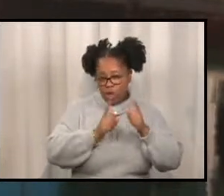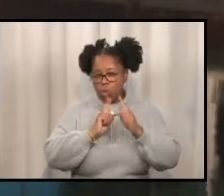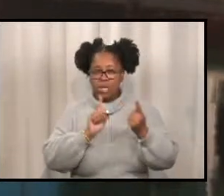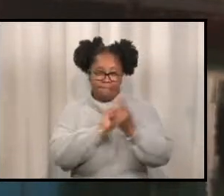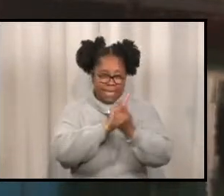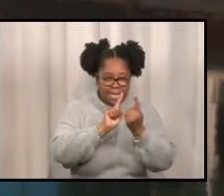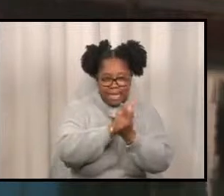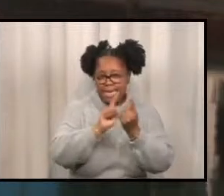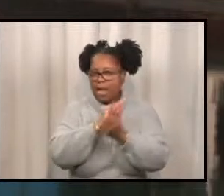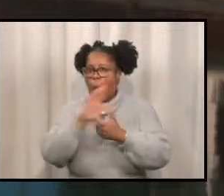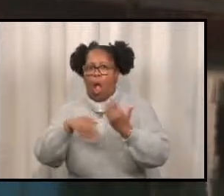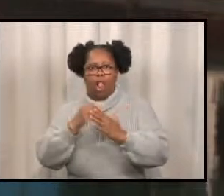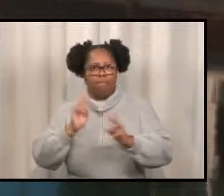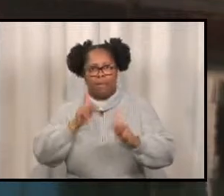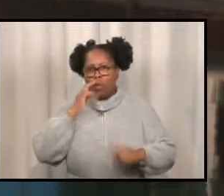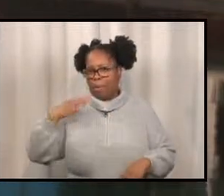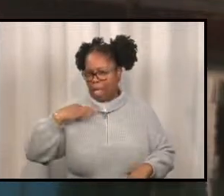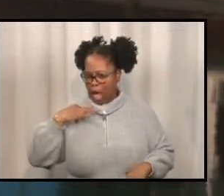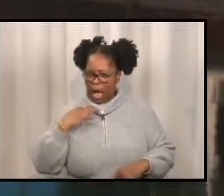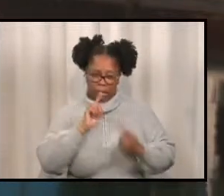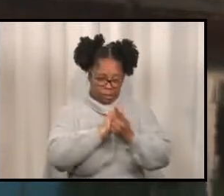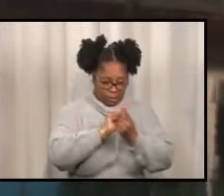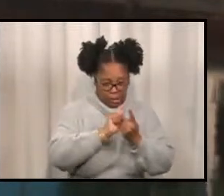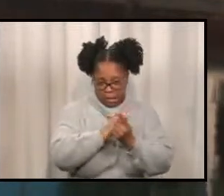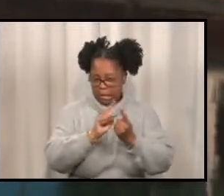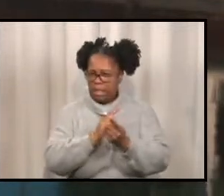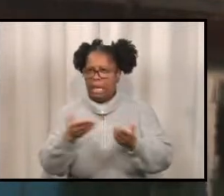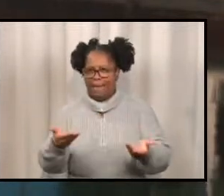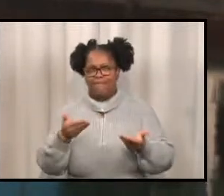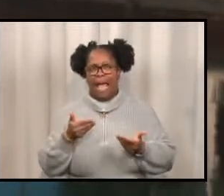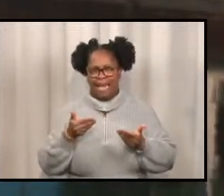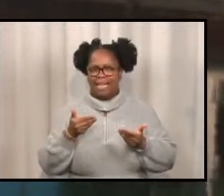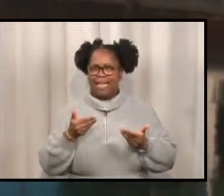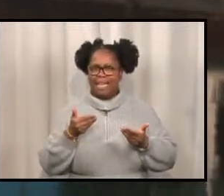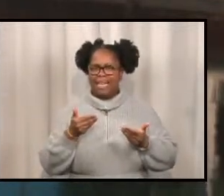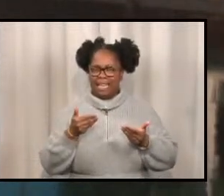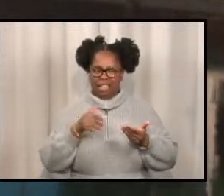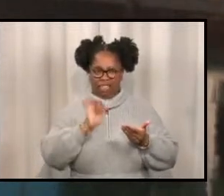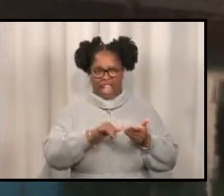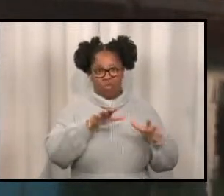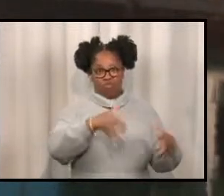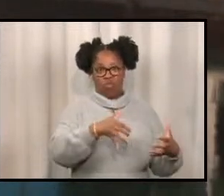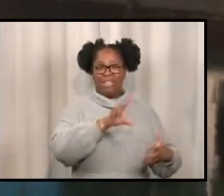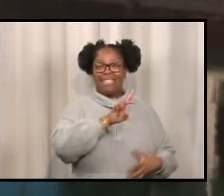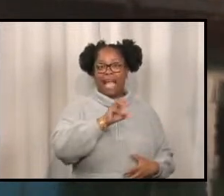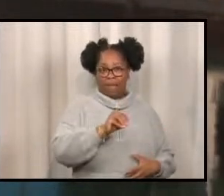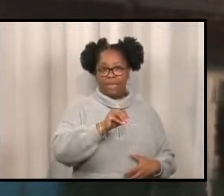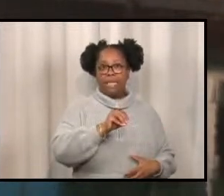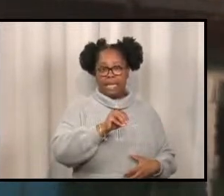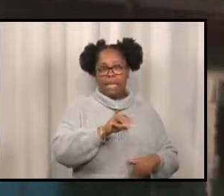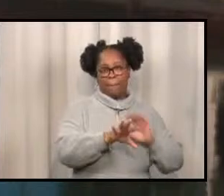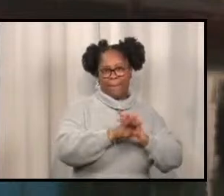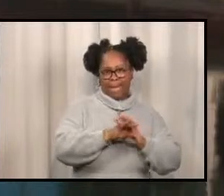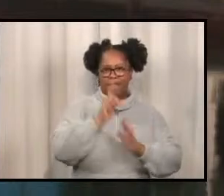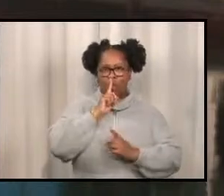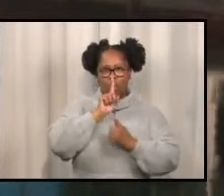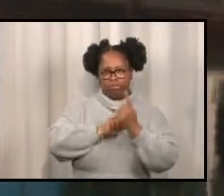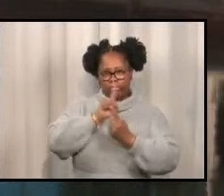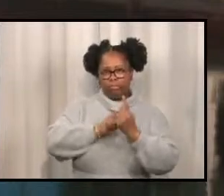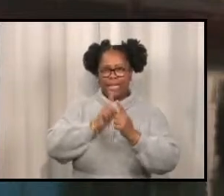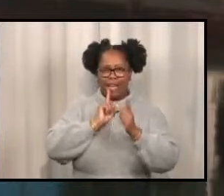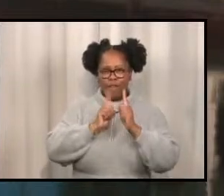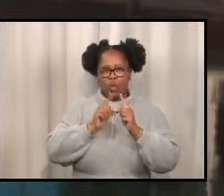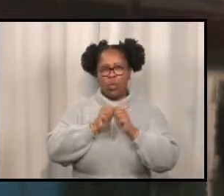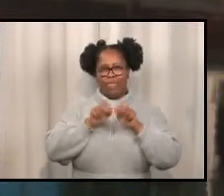single applicant, and inviting an additional, not an additional, of that same group, inviting 70 of them to interview in person with a panel of